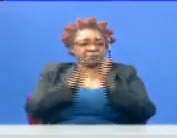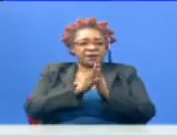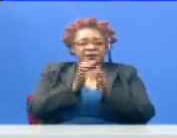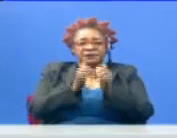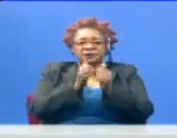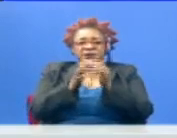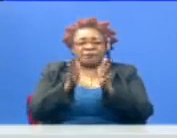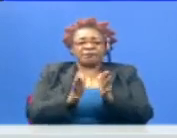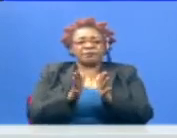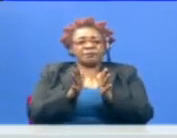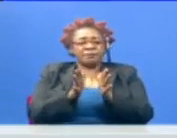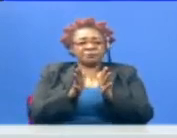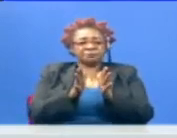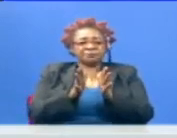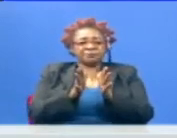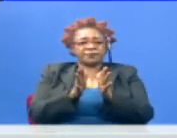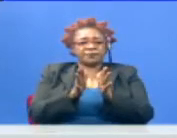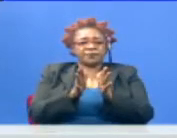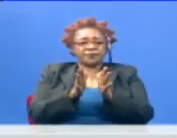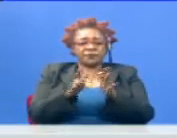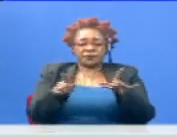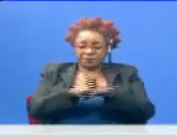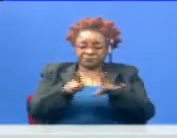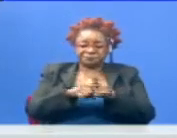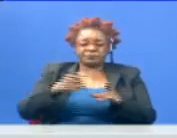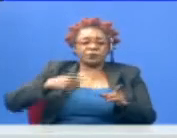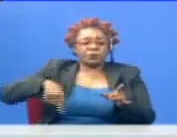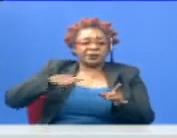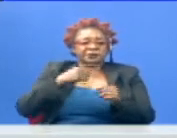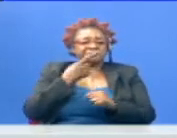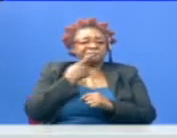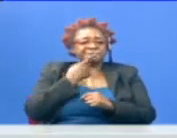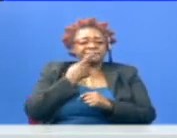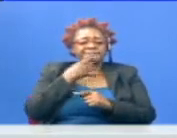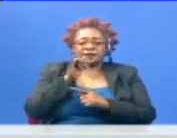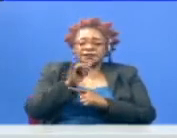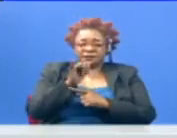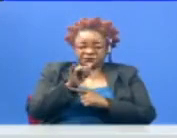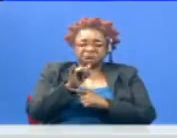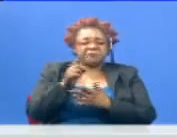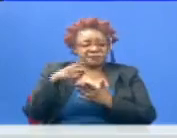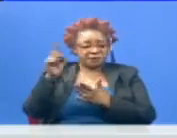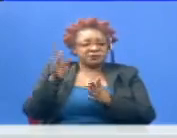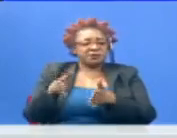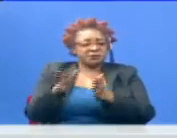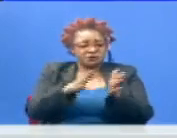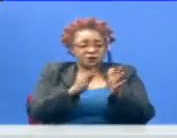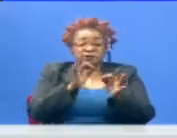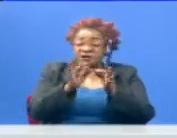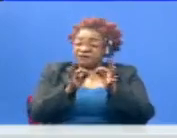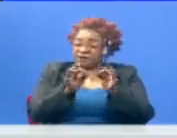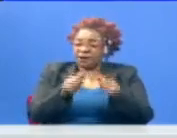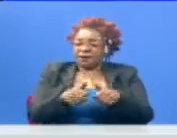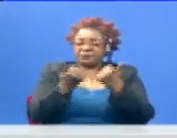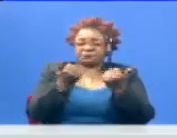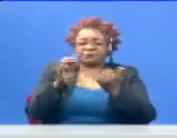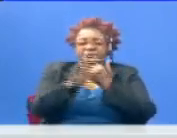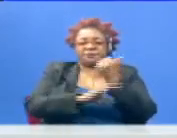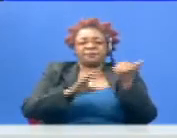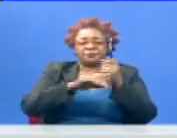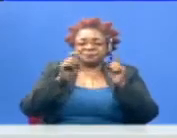less. That's right, and they say that this is a step in the right direction if the country is to